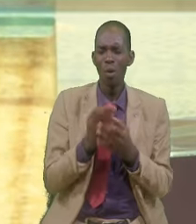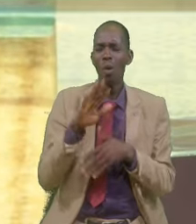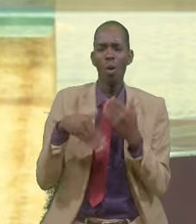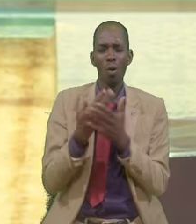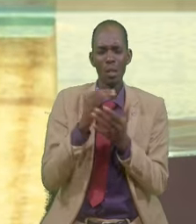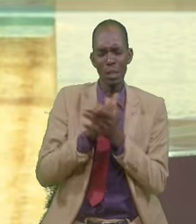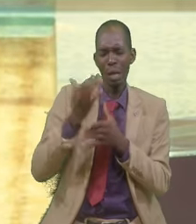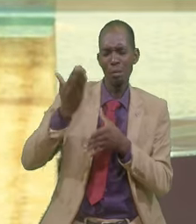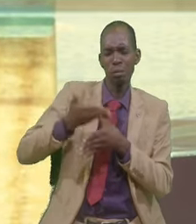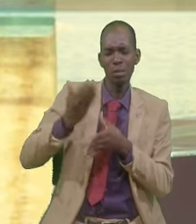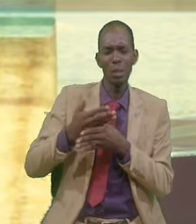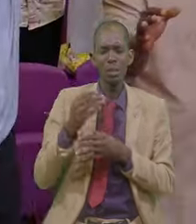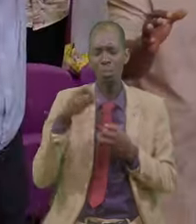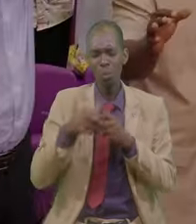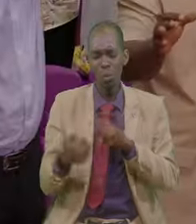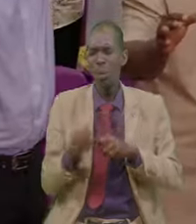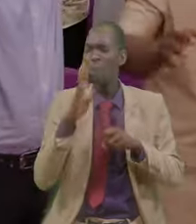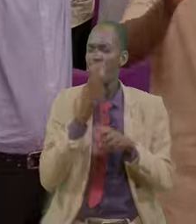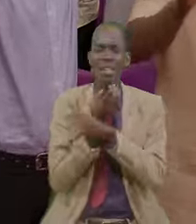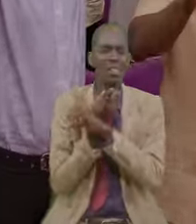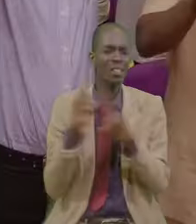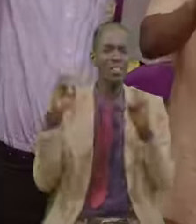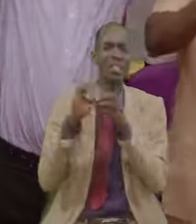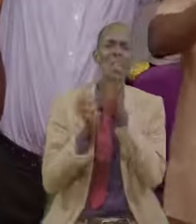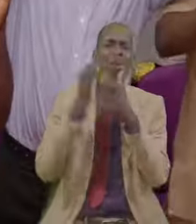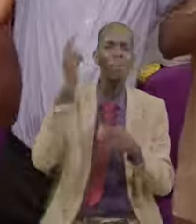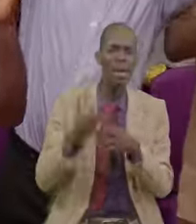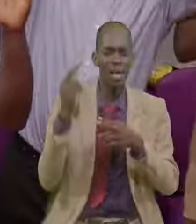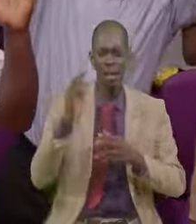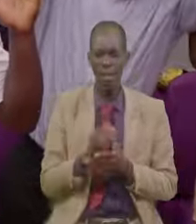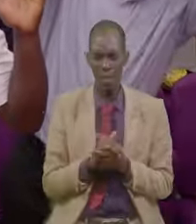problems, be delivered in Jesus' name.